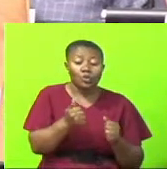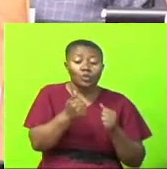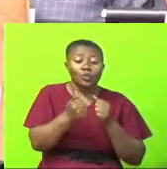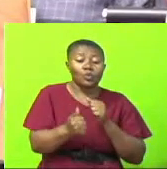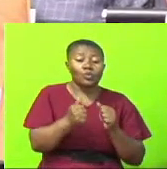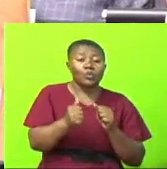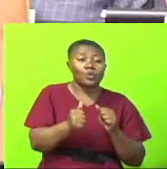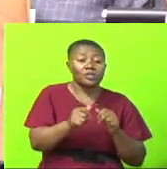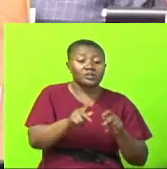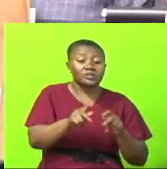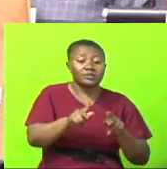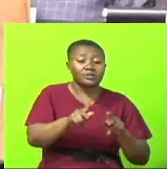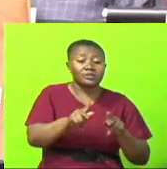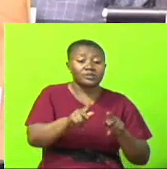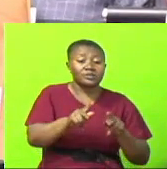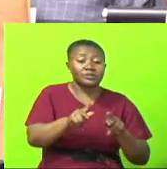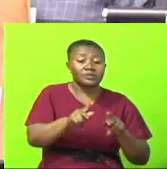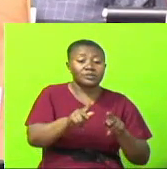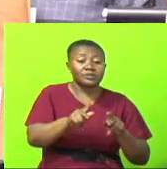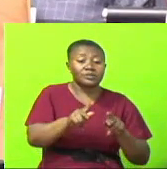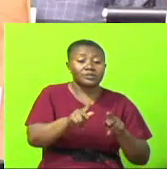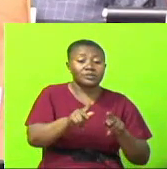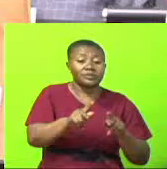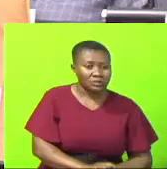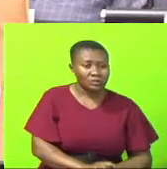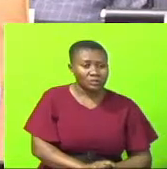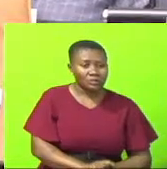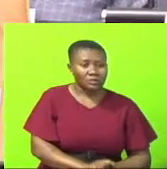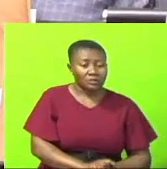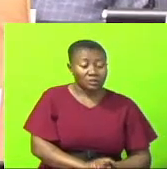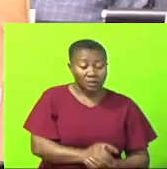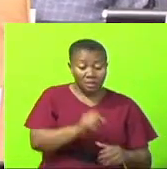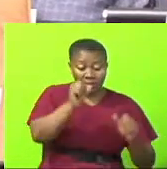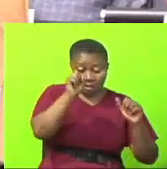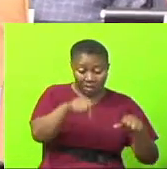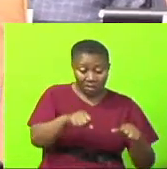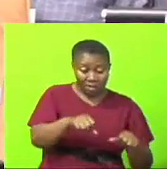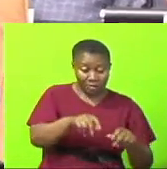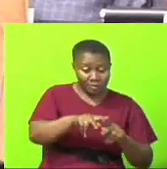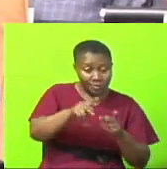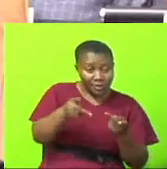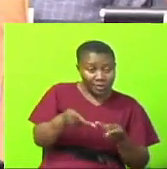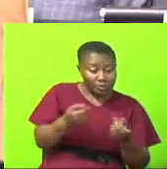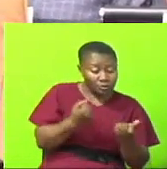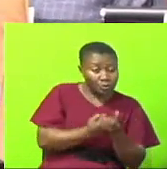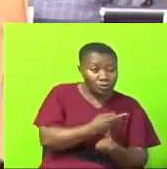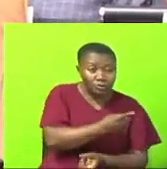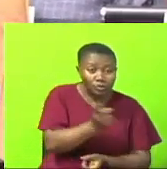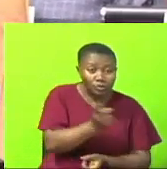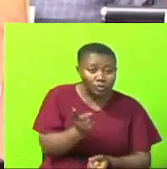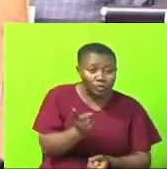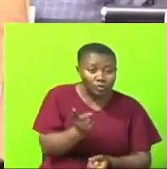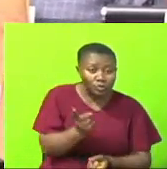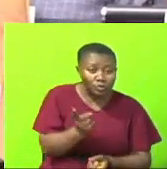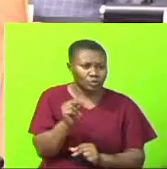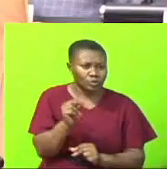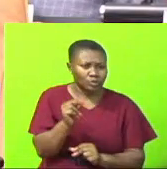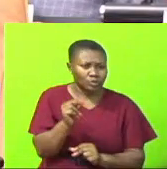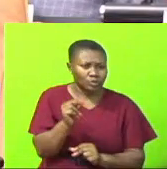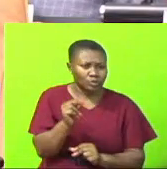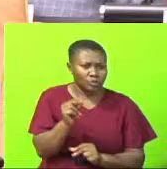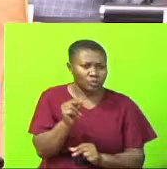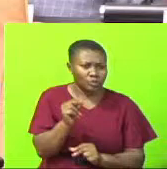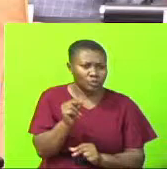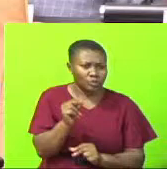and file? So, can a party file two candidates? No. The MPP had filed their